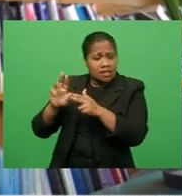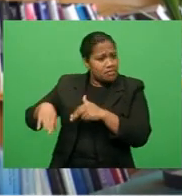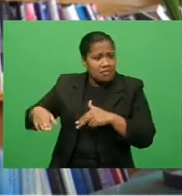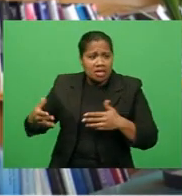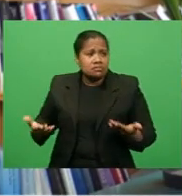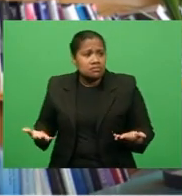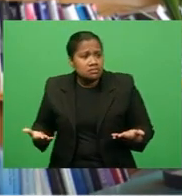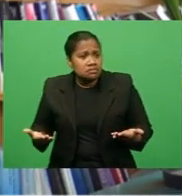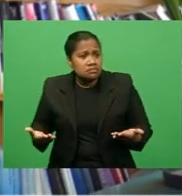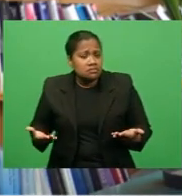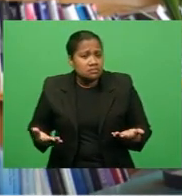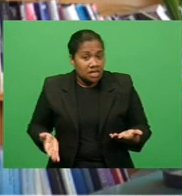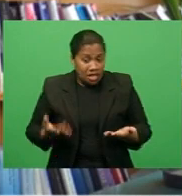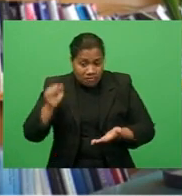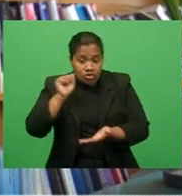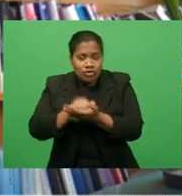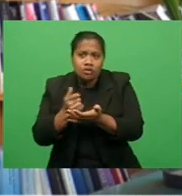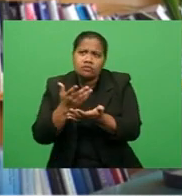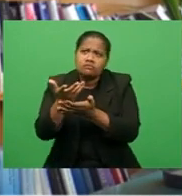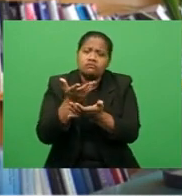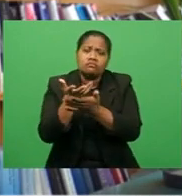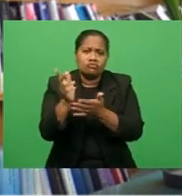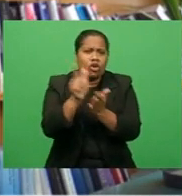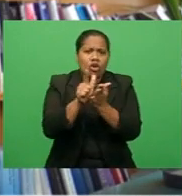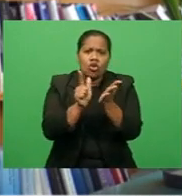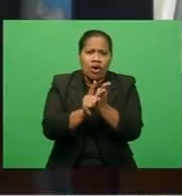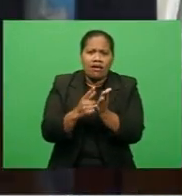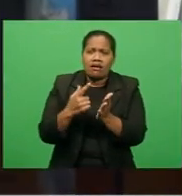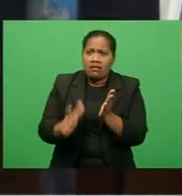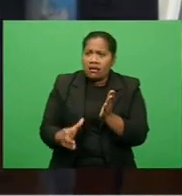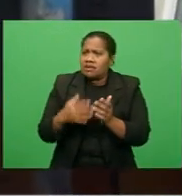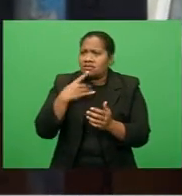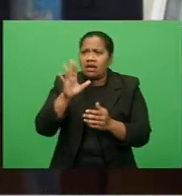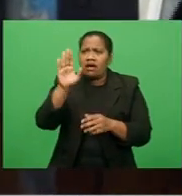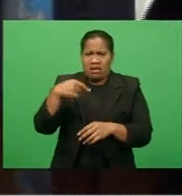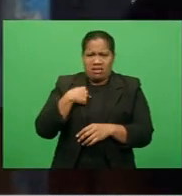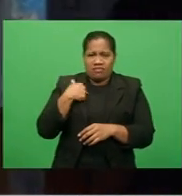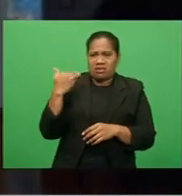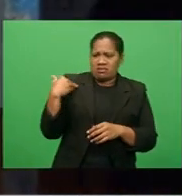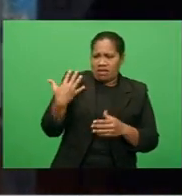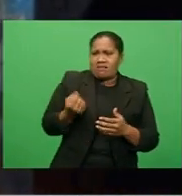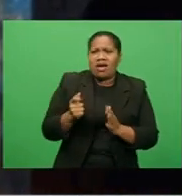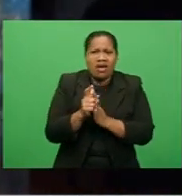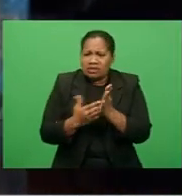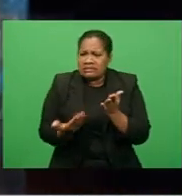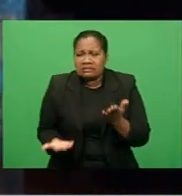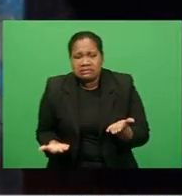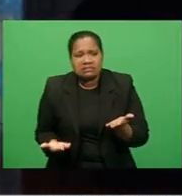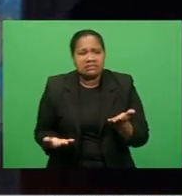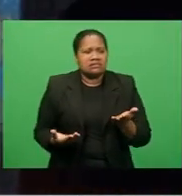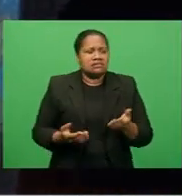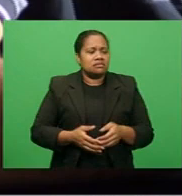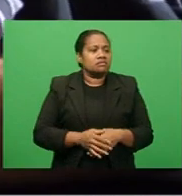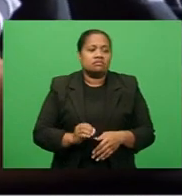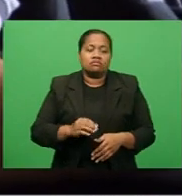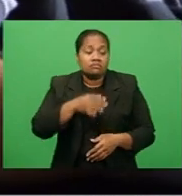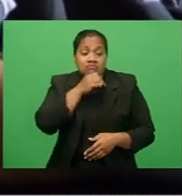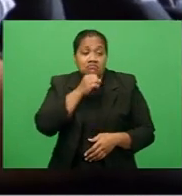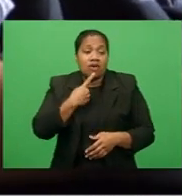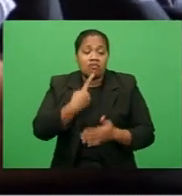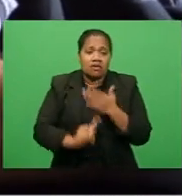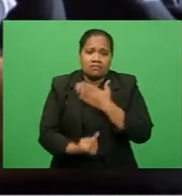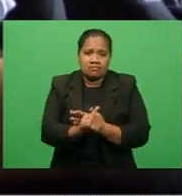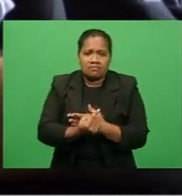to, consult a lawyer to say that, look, I'm in trouble with the law? Ashwin Raj says the men had approached police for help,